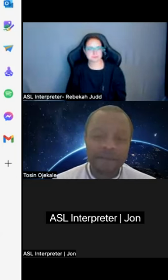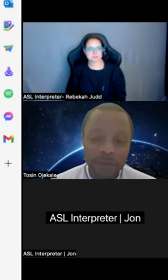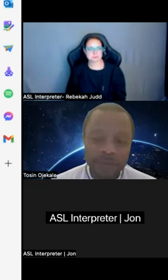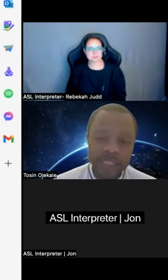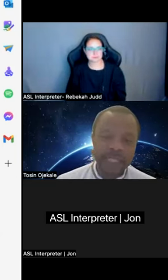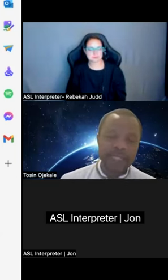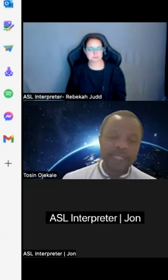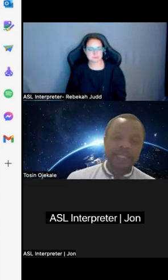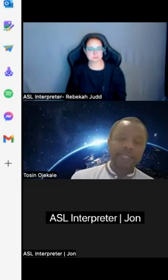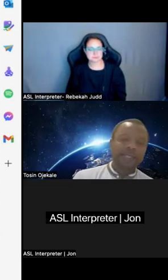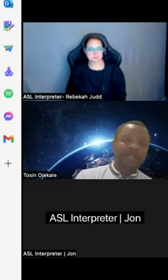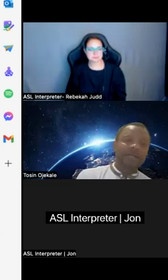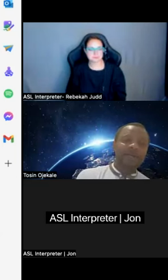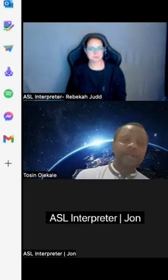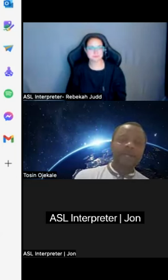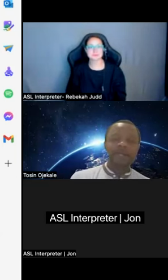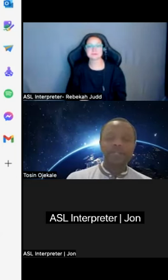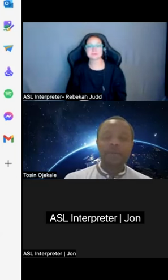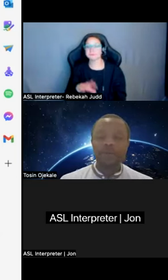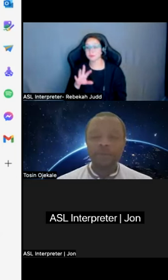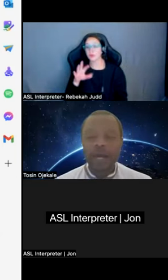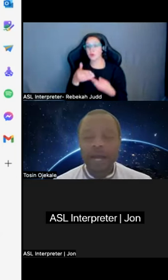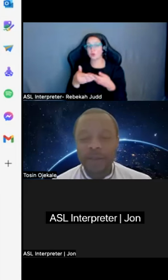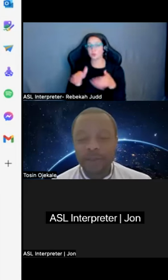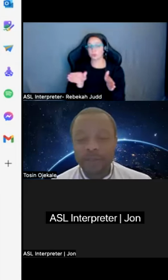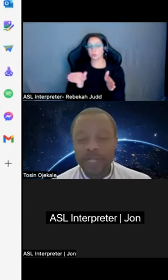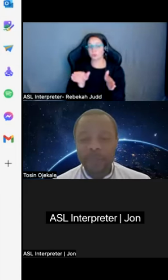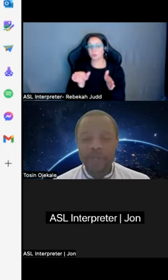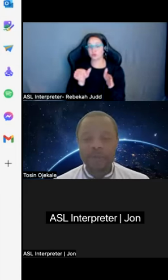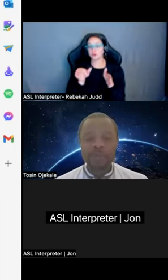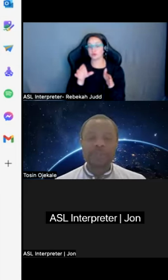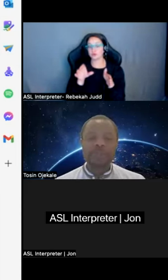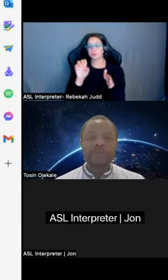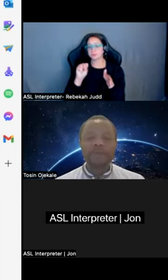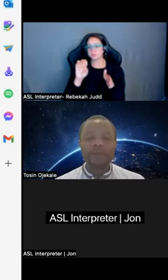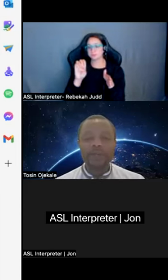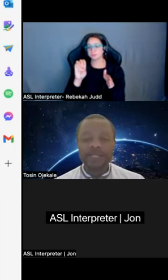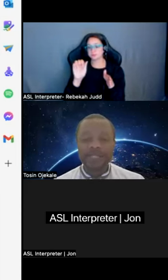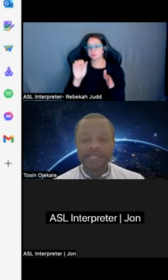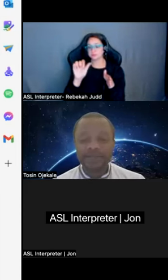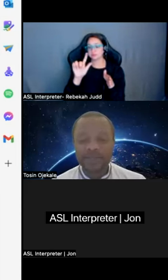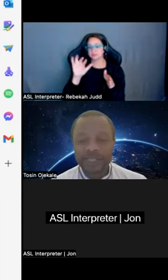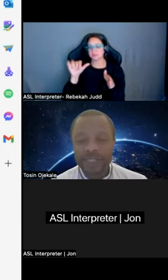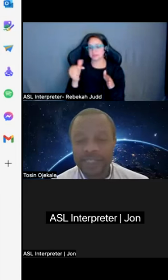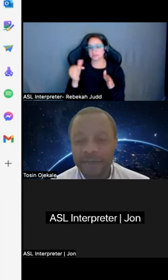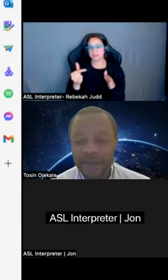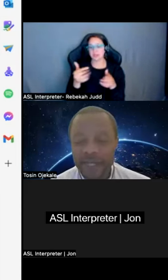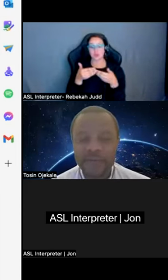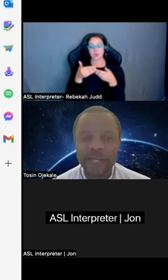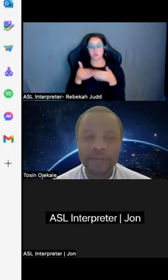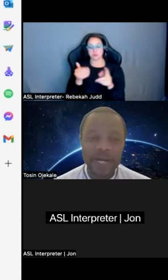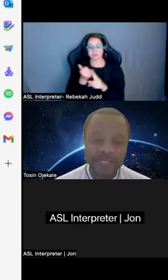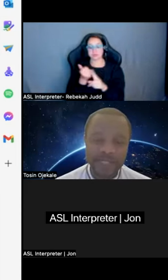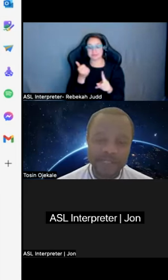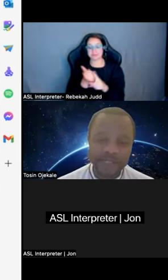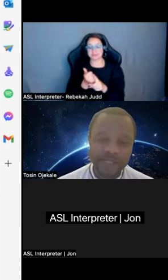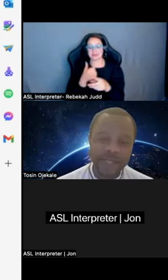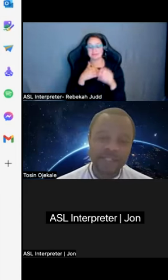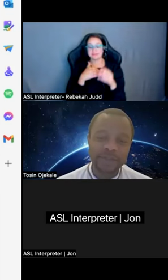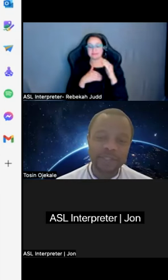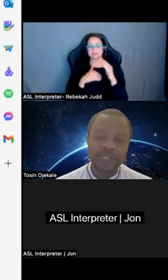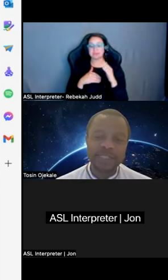Effective room sealing. Okay, so rooms are built to be fully sealed in the event of an